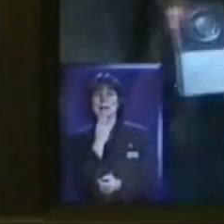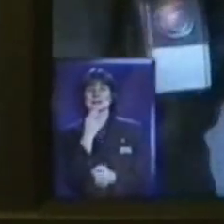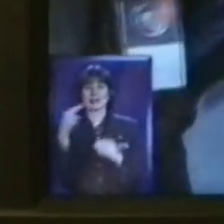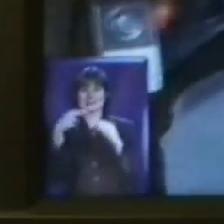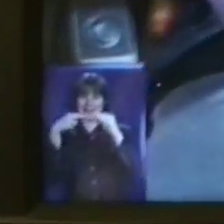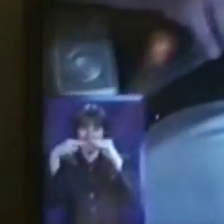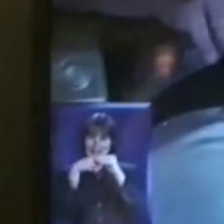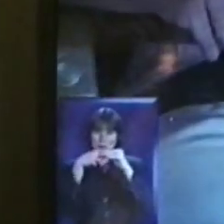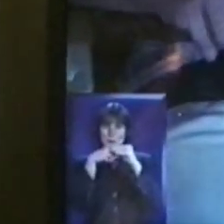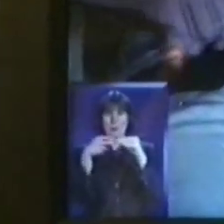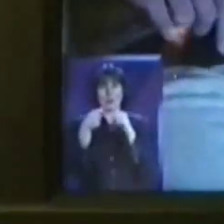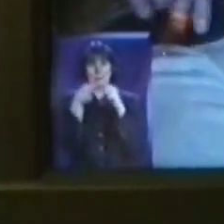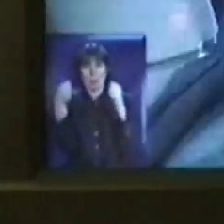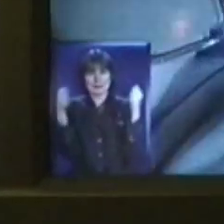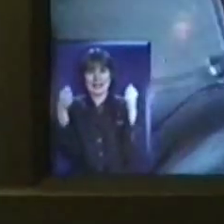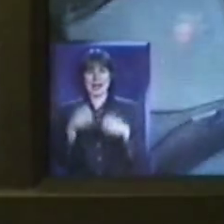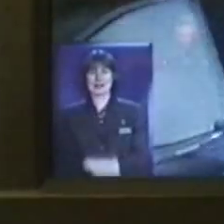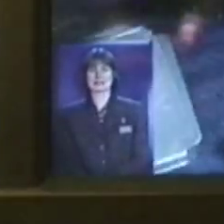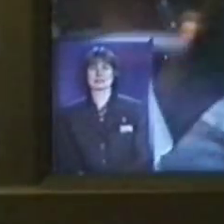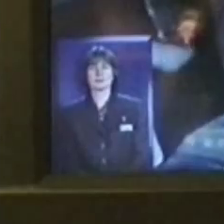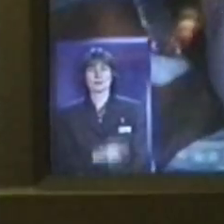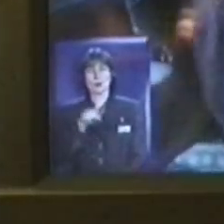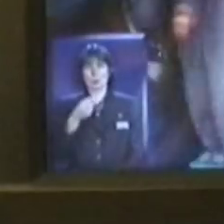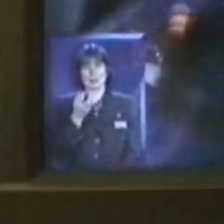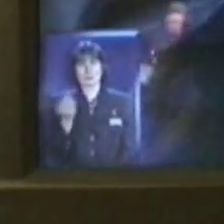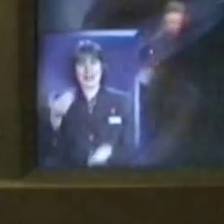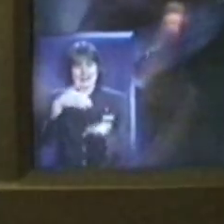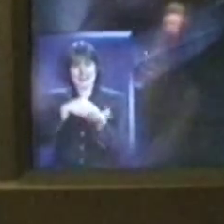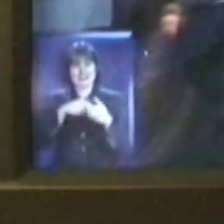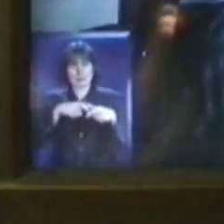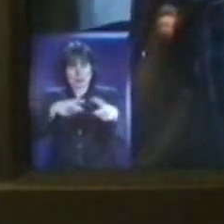Insert the metal tag into the buckle and tighten by putting on the loose end.